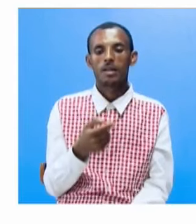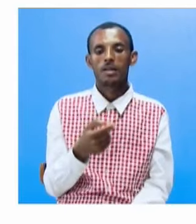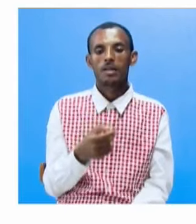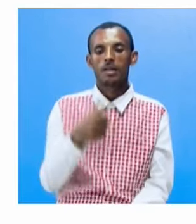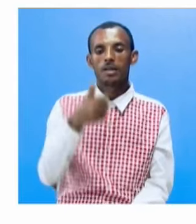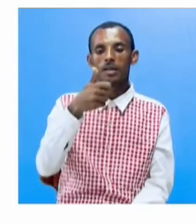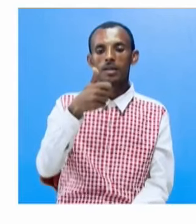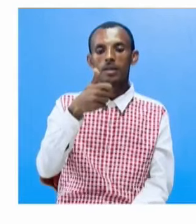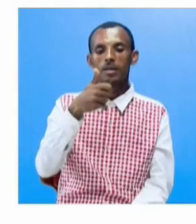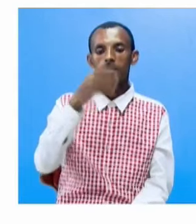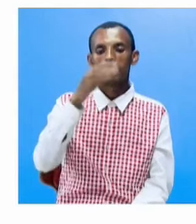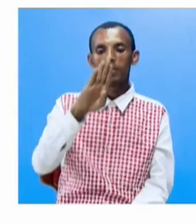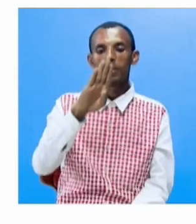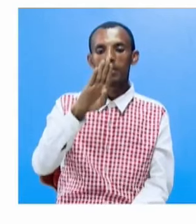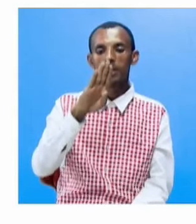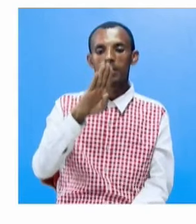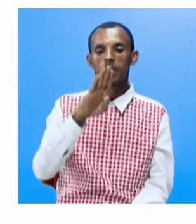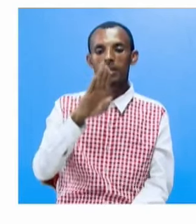ABC